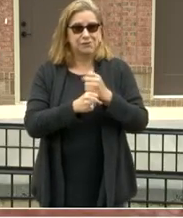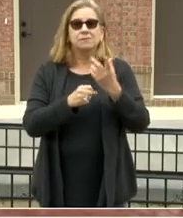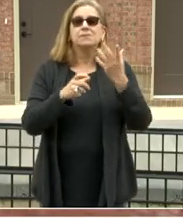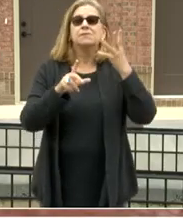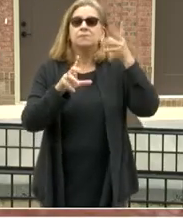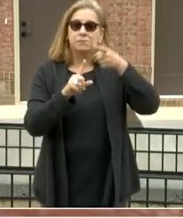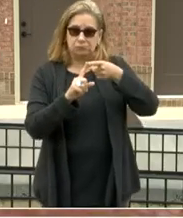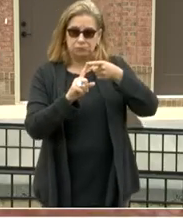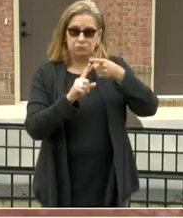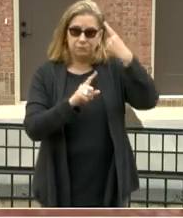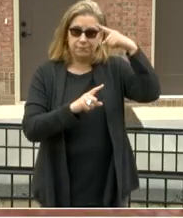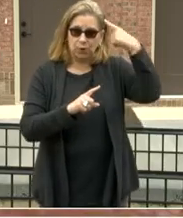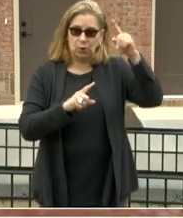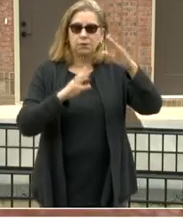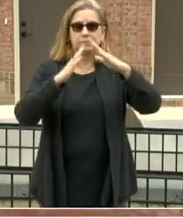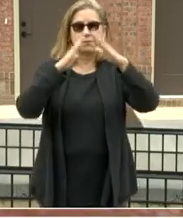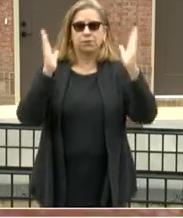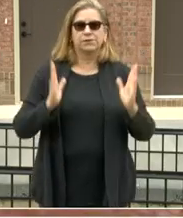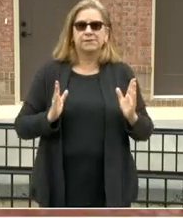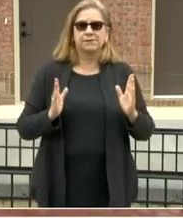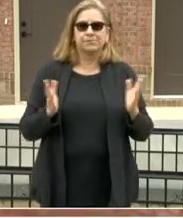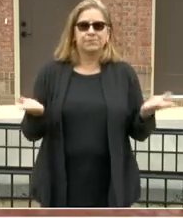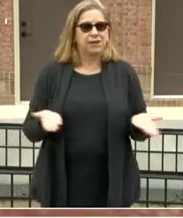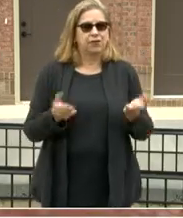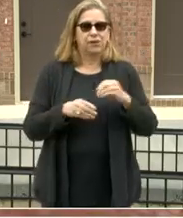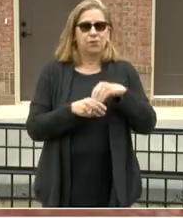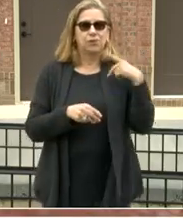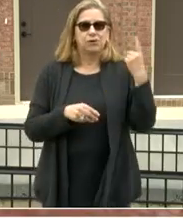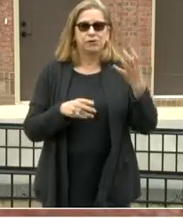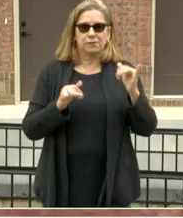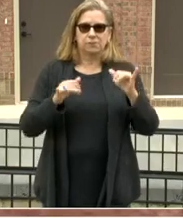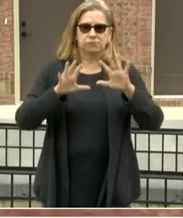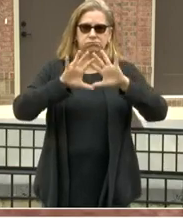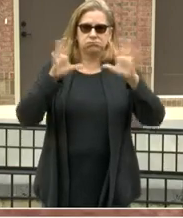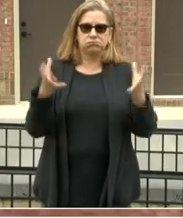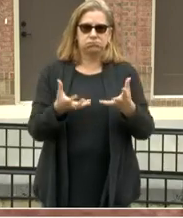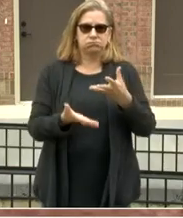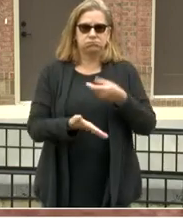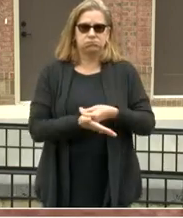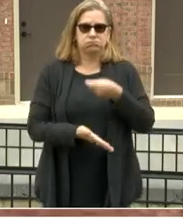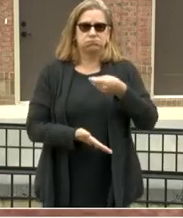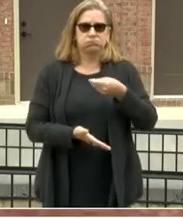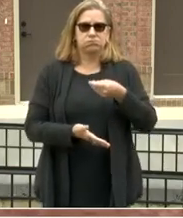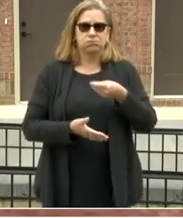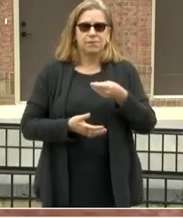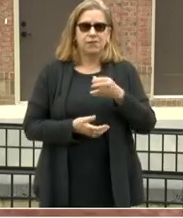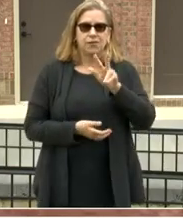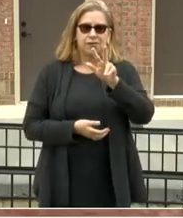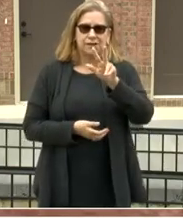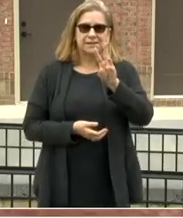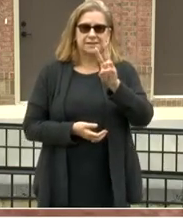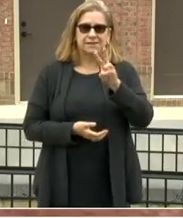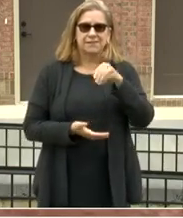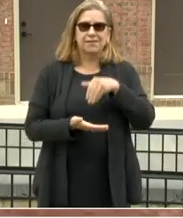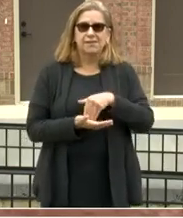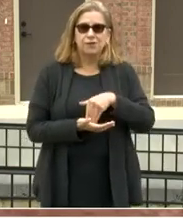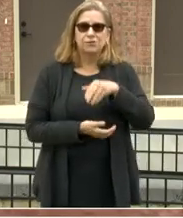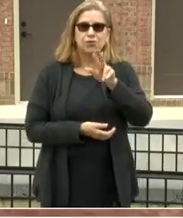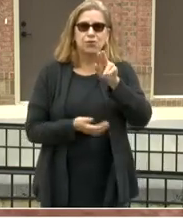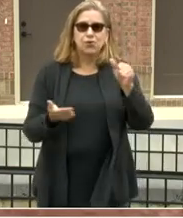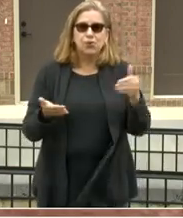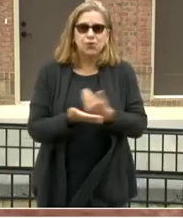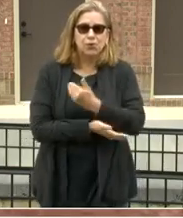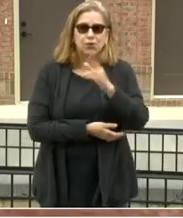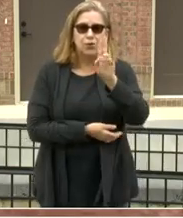Washington, D.C. And so that will get us to 36,000 new units in just a couple of years, and some